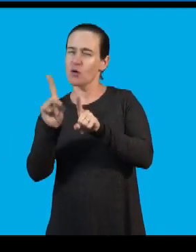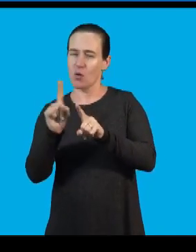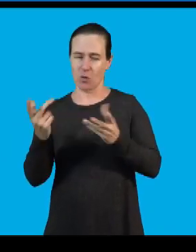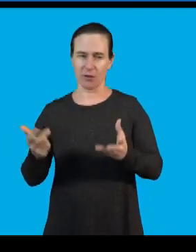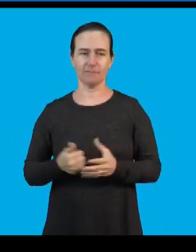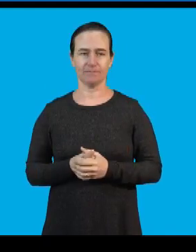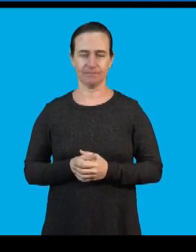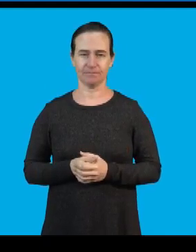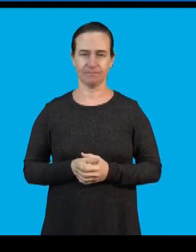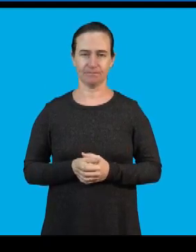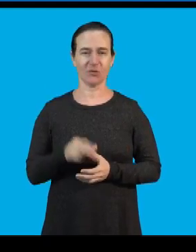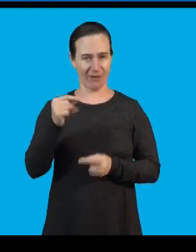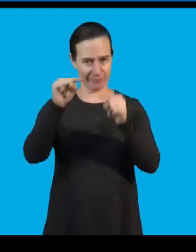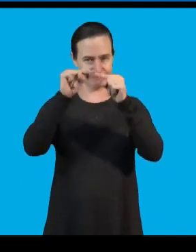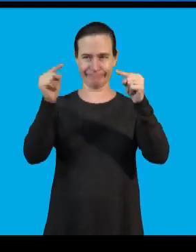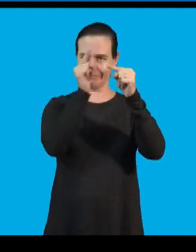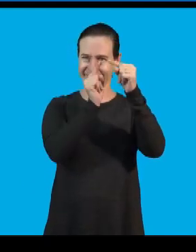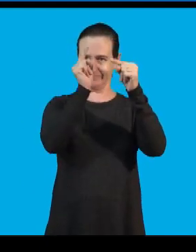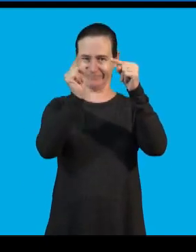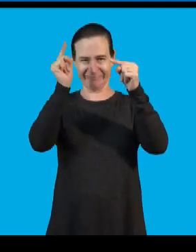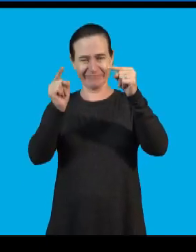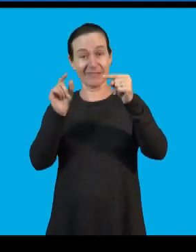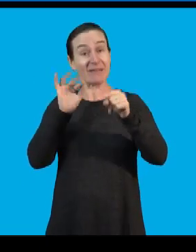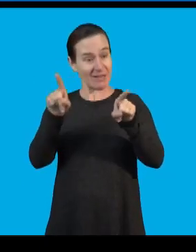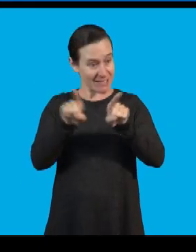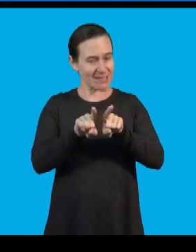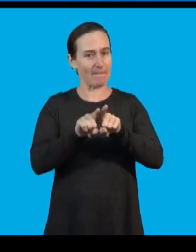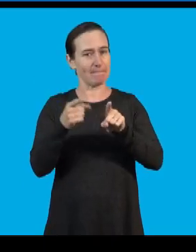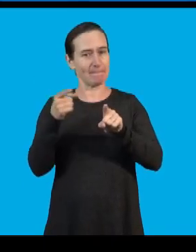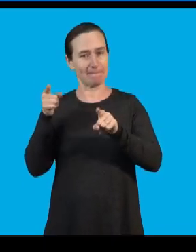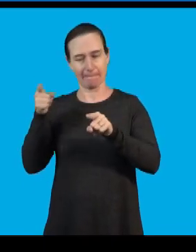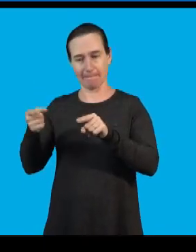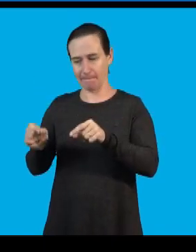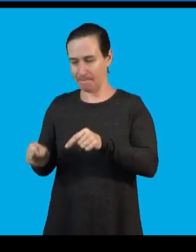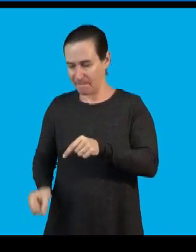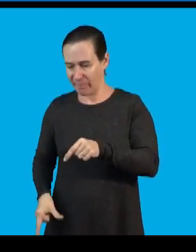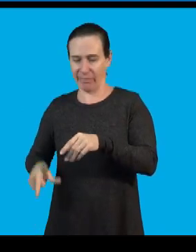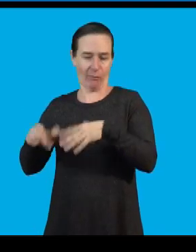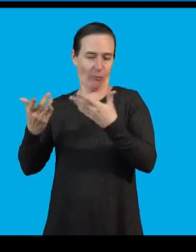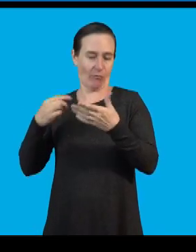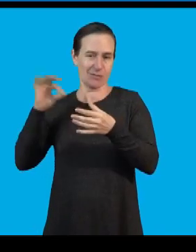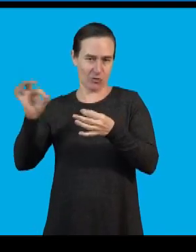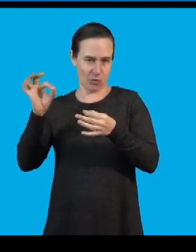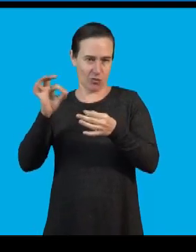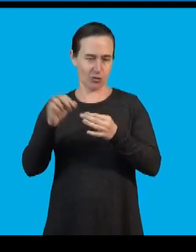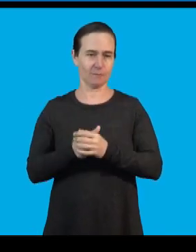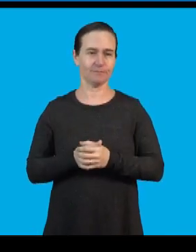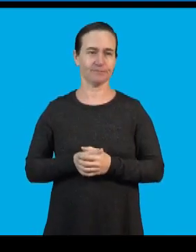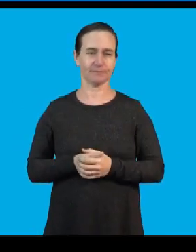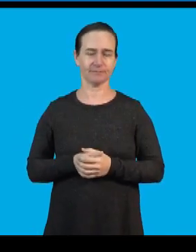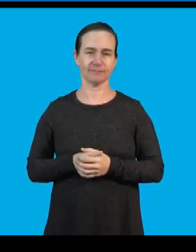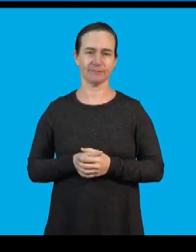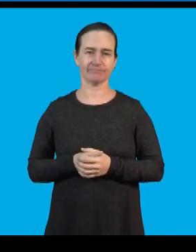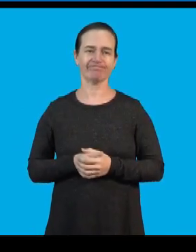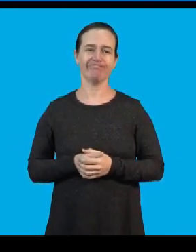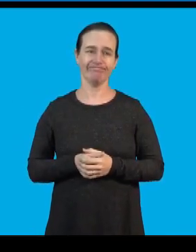pants. So that resembles the scar when you have hurt yourself and they've stitched it up, all right? So look what the